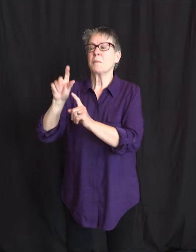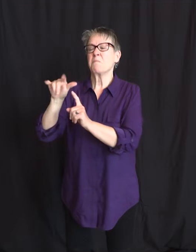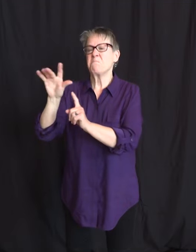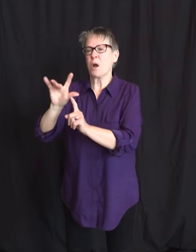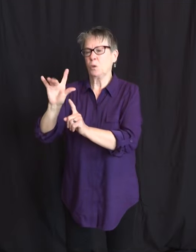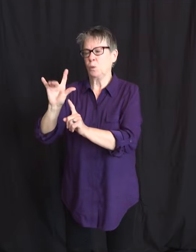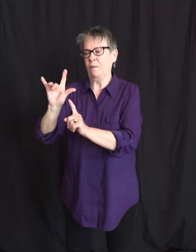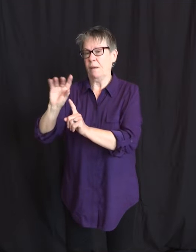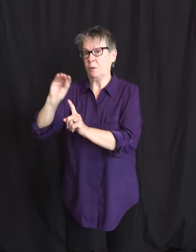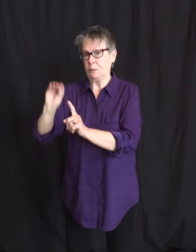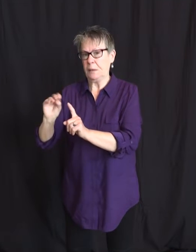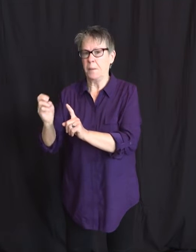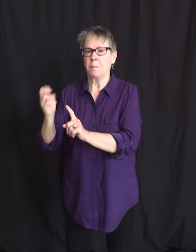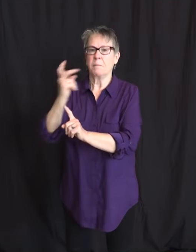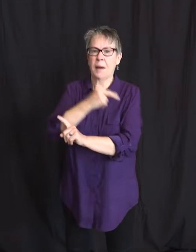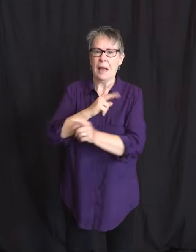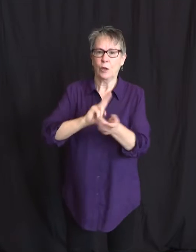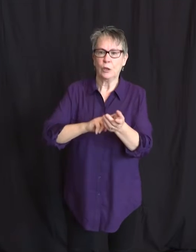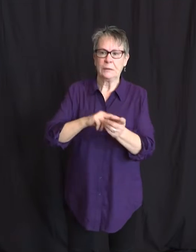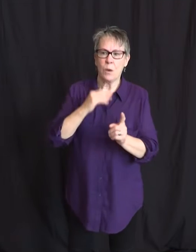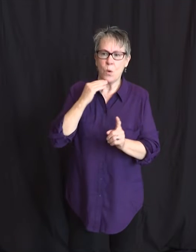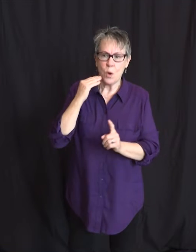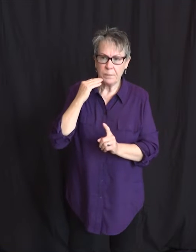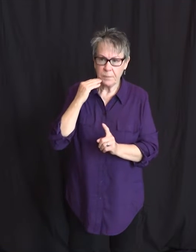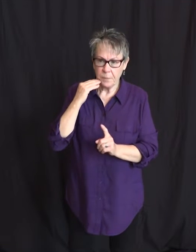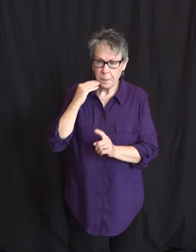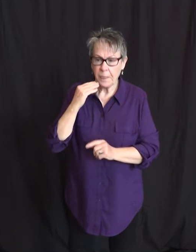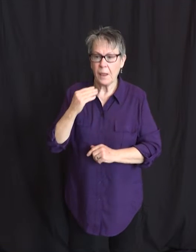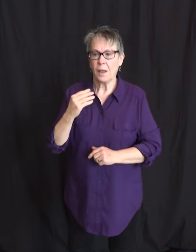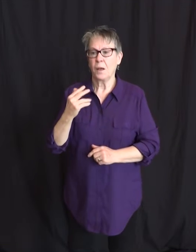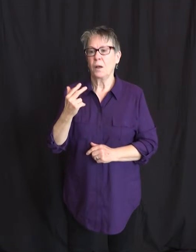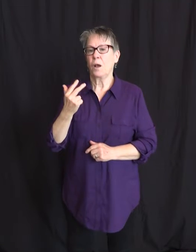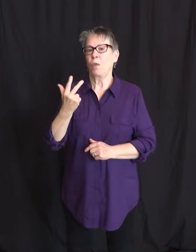3% to a rehab facility,